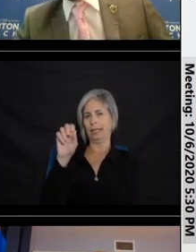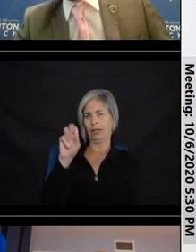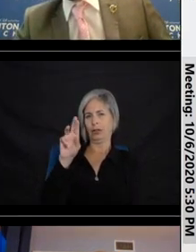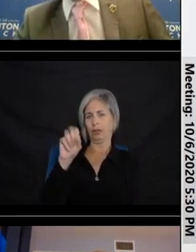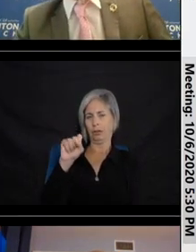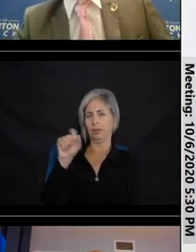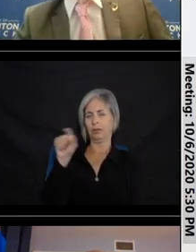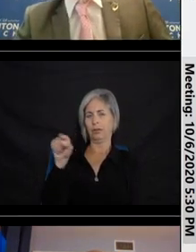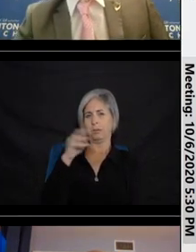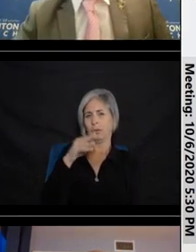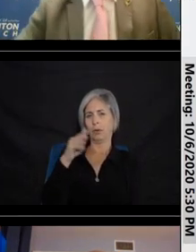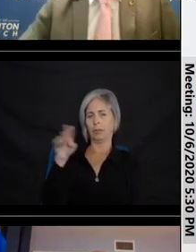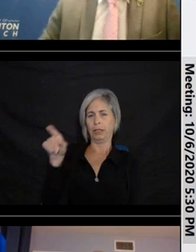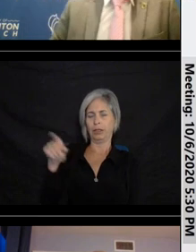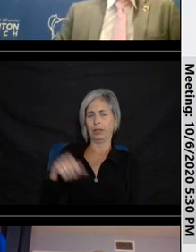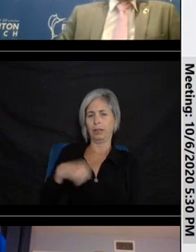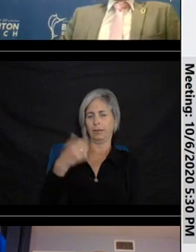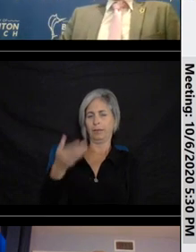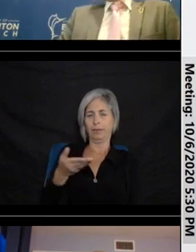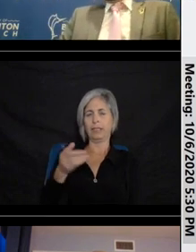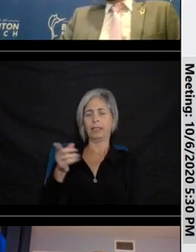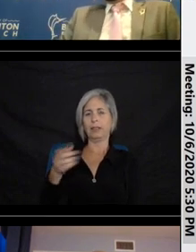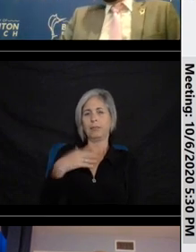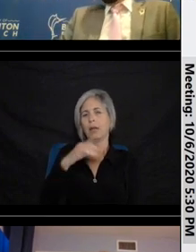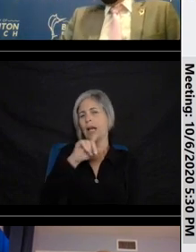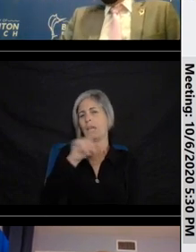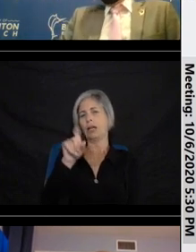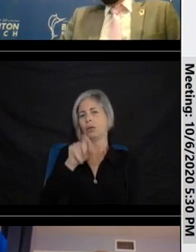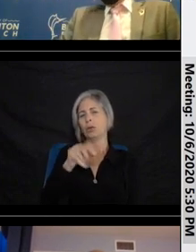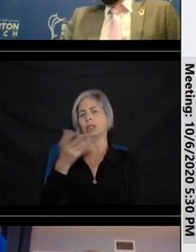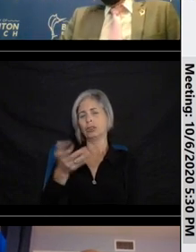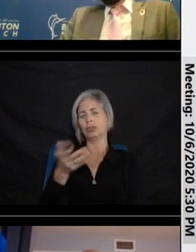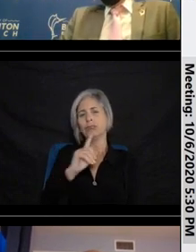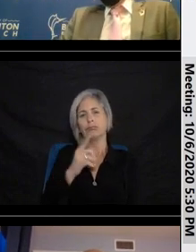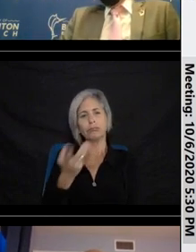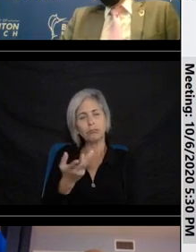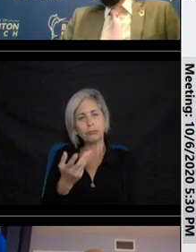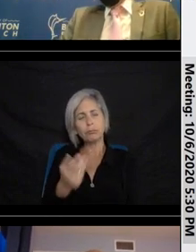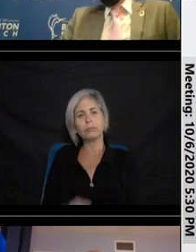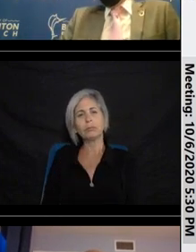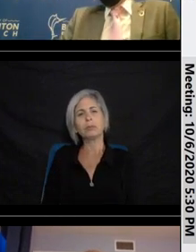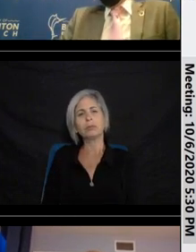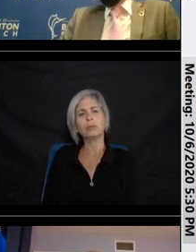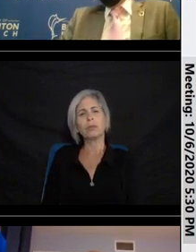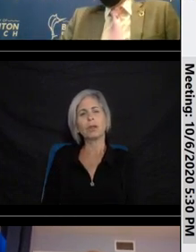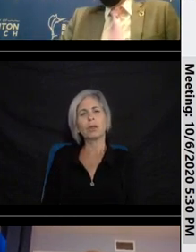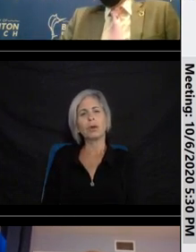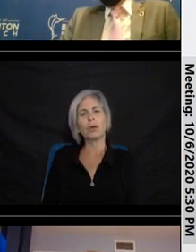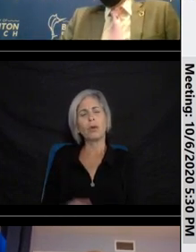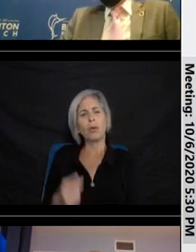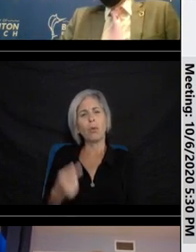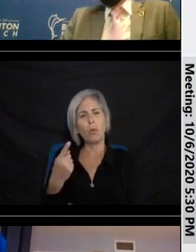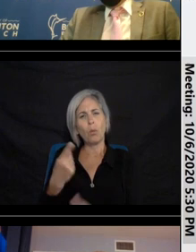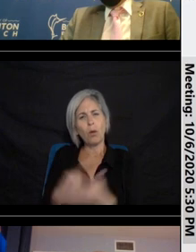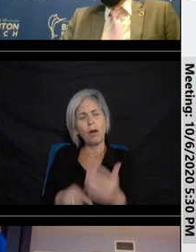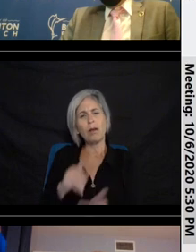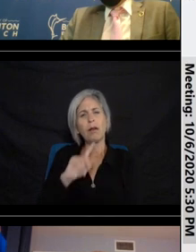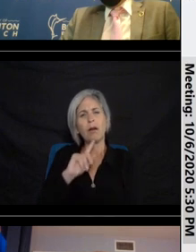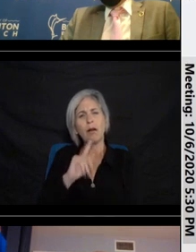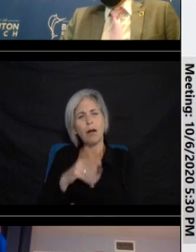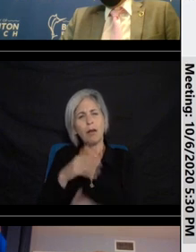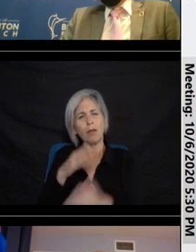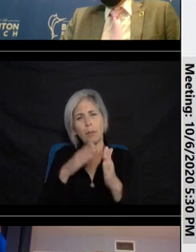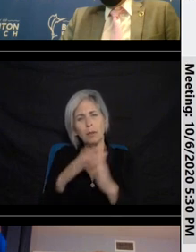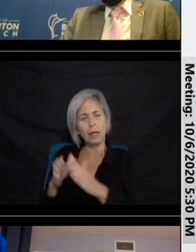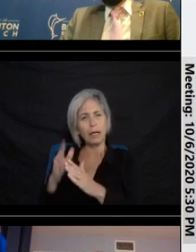2nd Street, Boynton Beach. My question is, where and are there